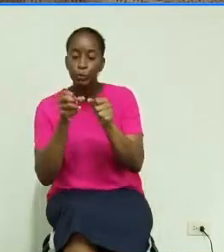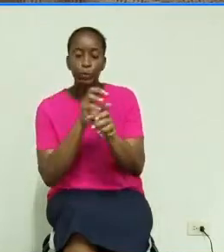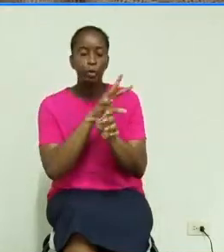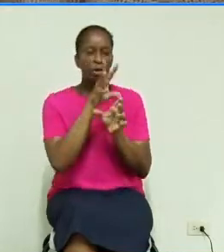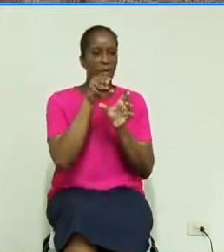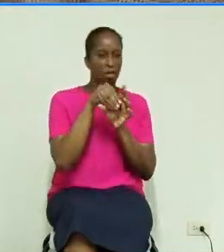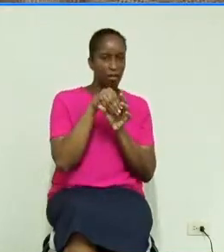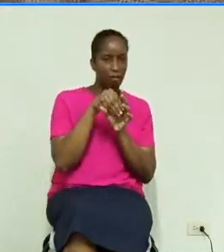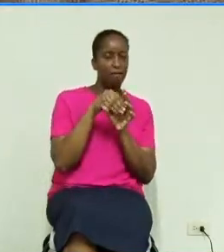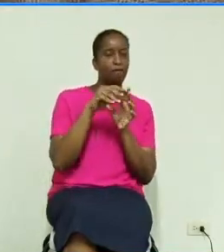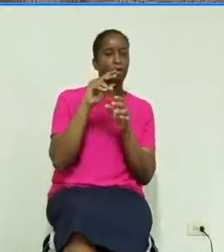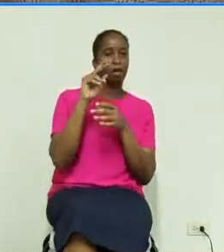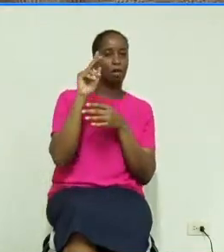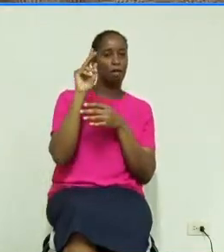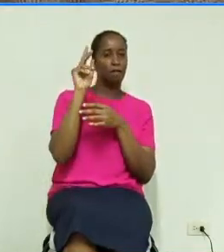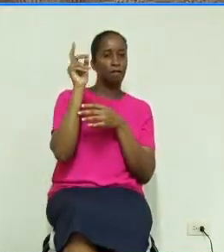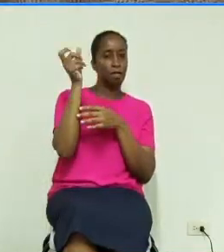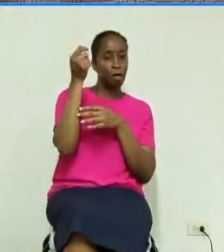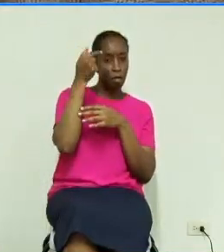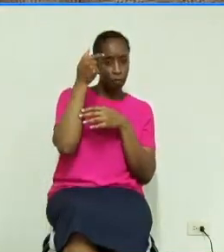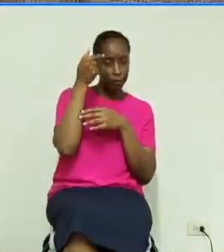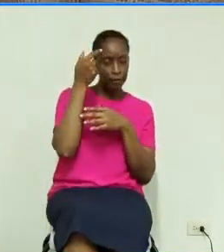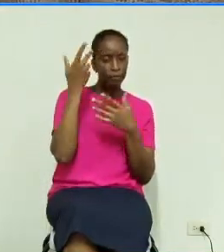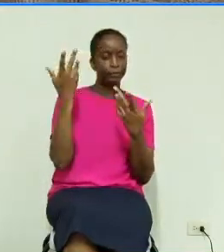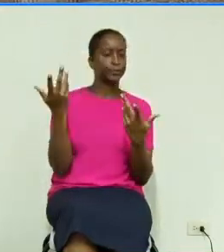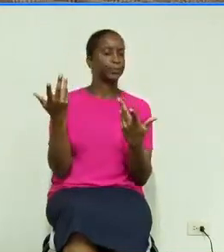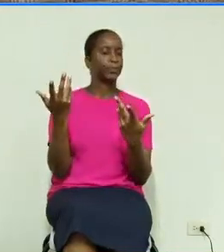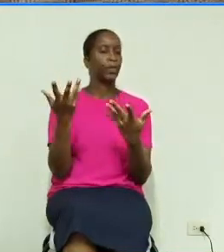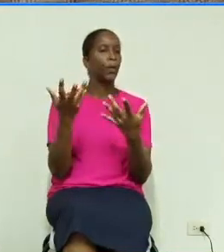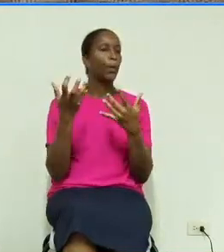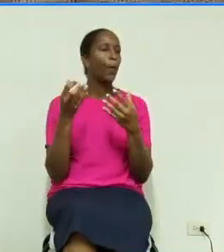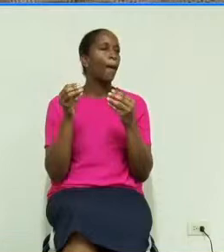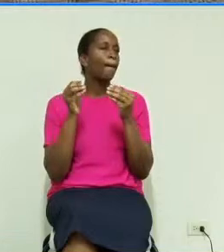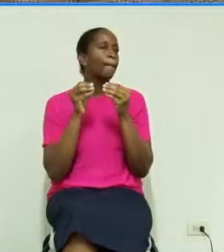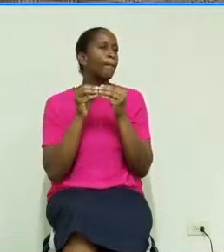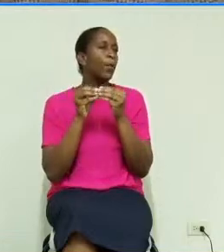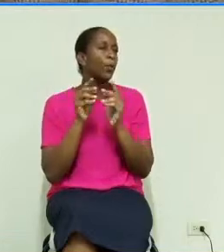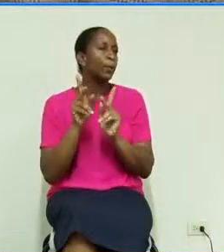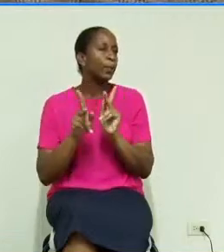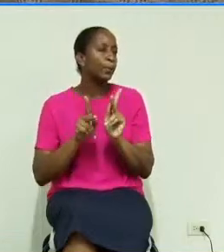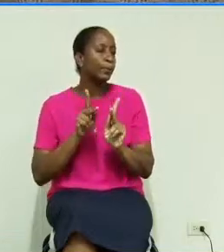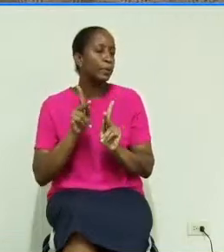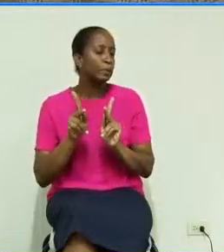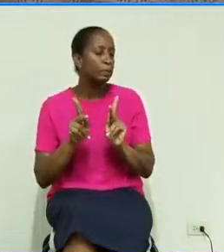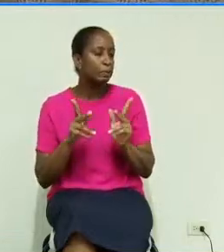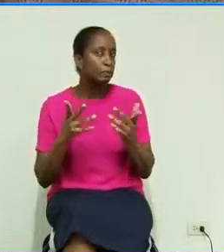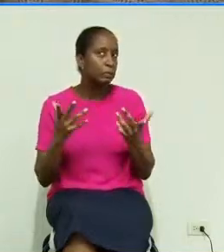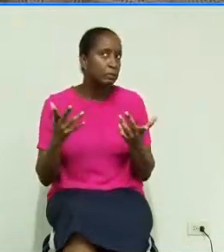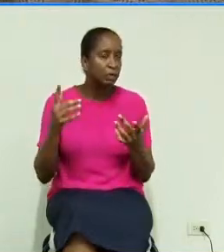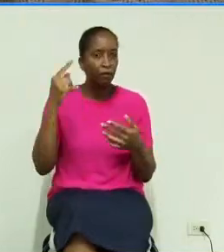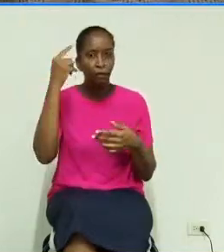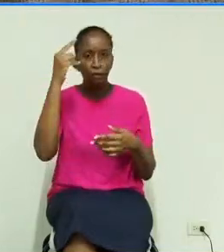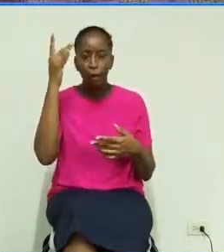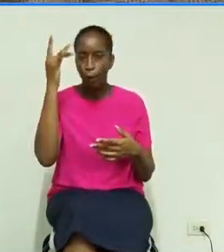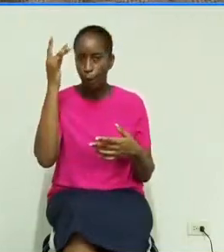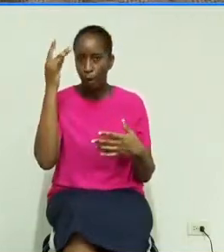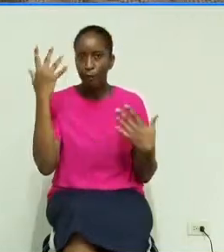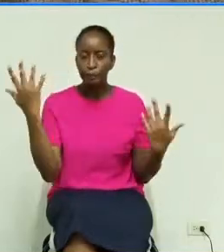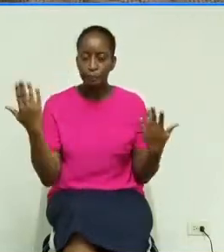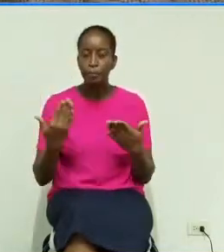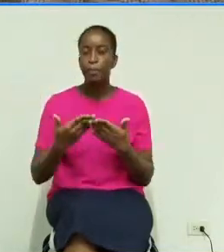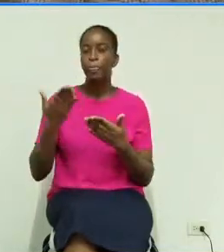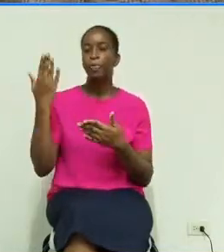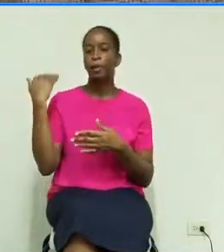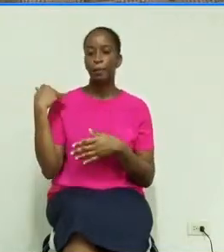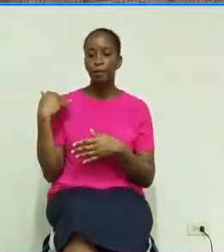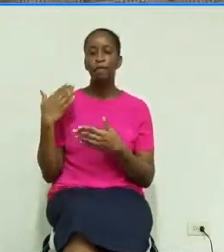the 10% suggestion, that it might be possible that you might have all sorts of